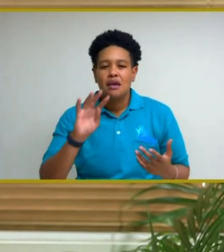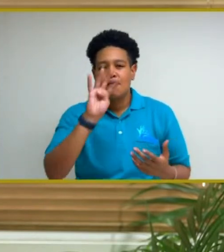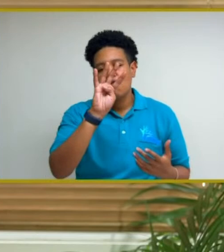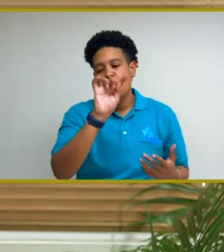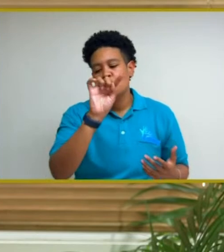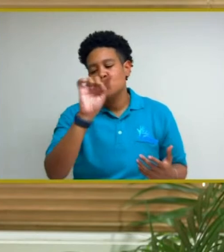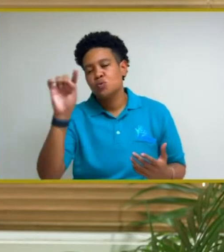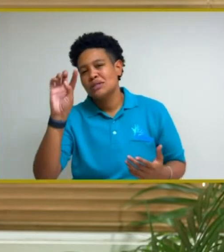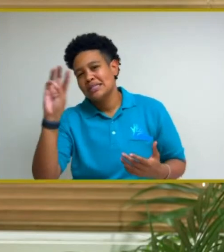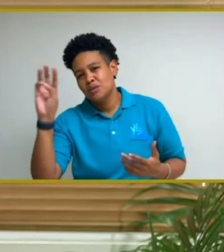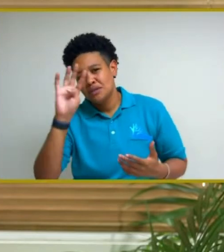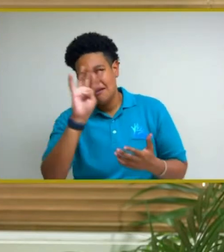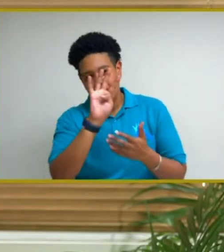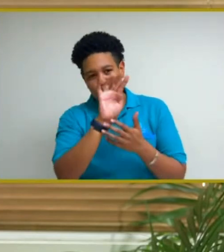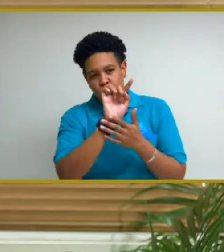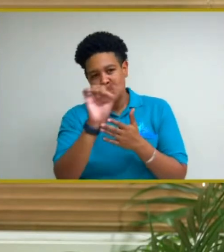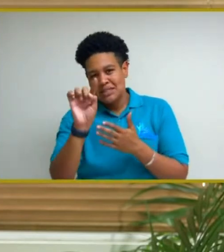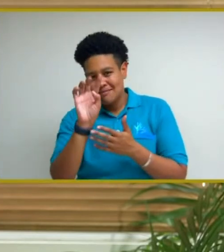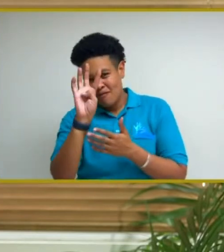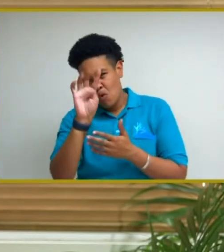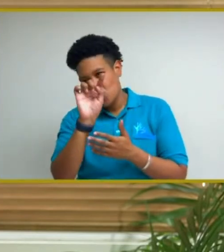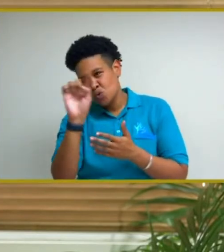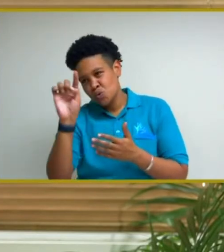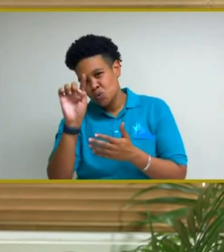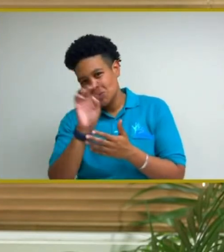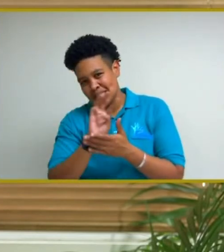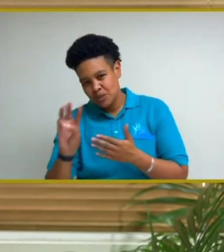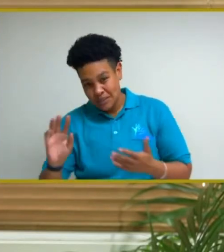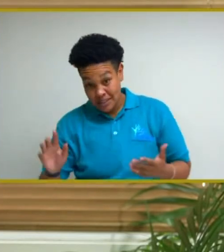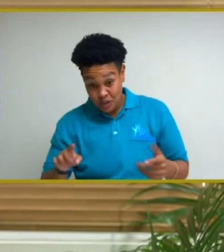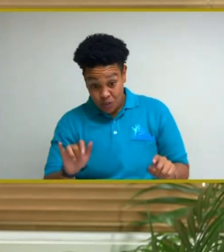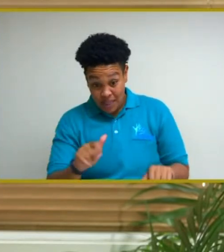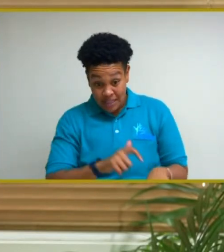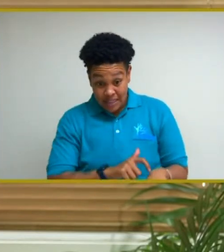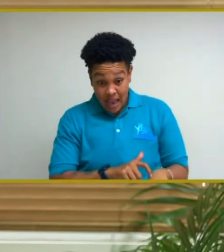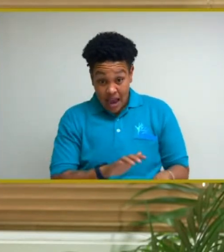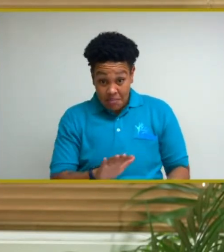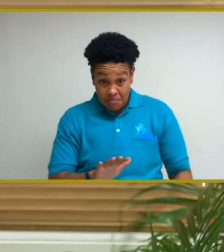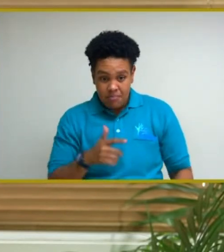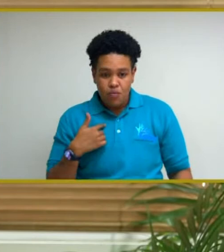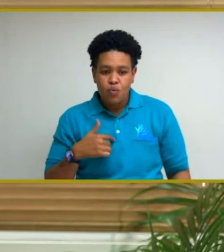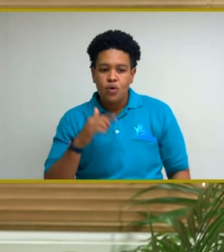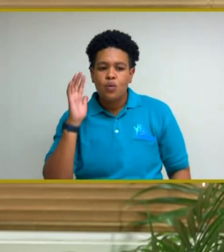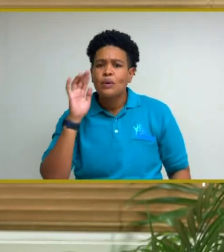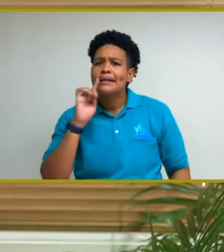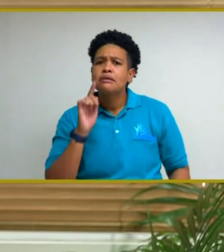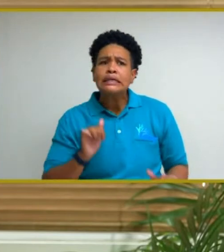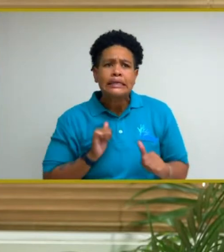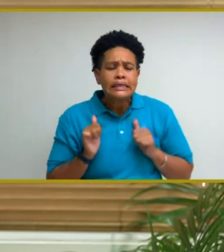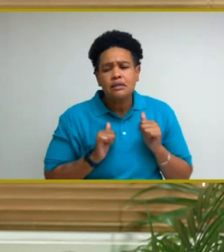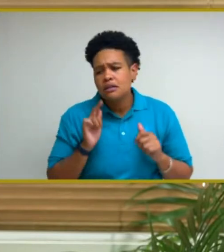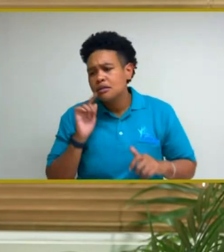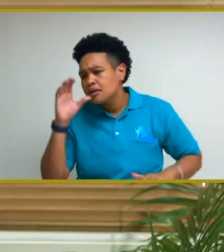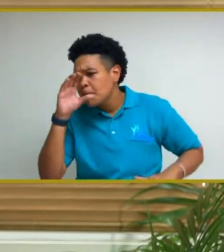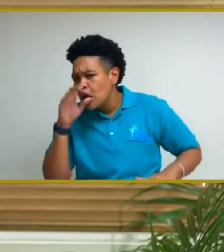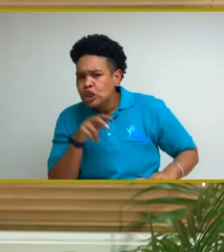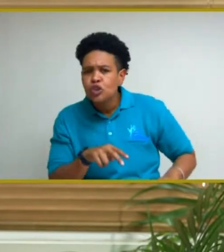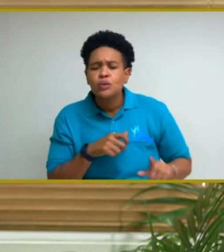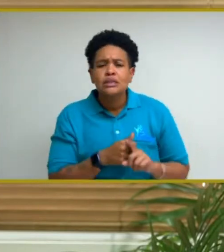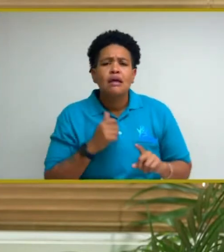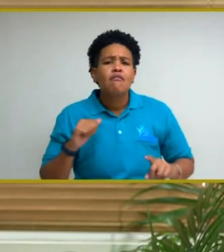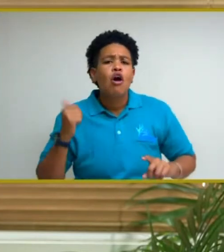4 to 6 weeks. And during that time, of course, we are aggressively pursuing